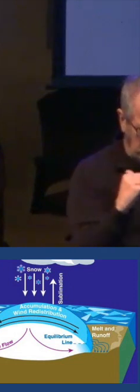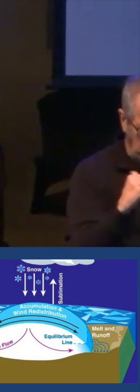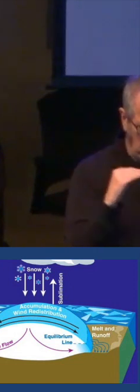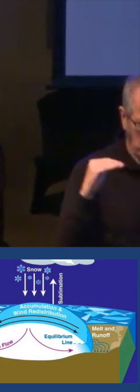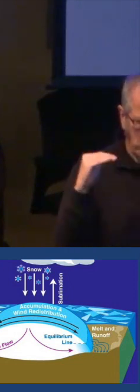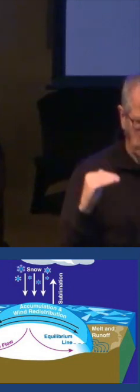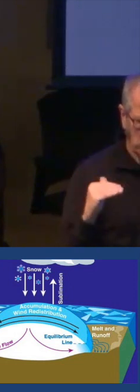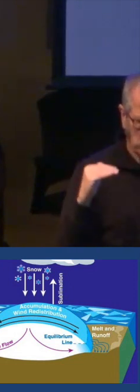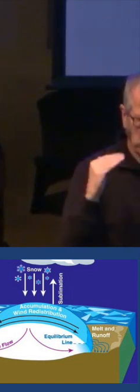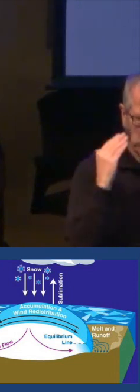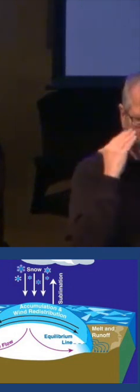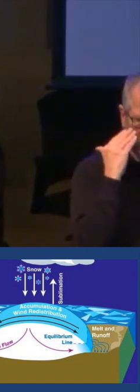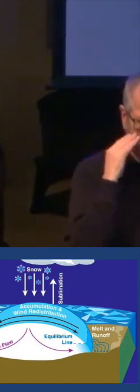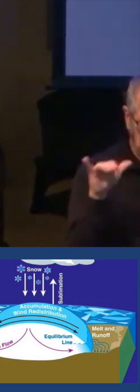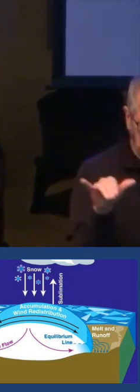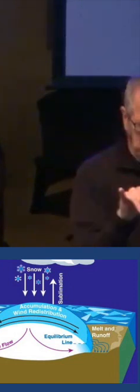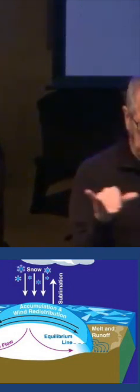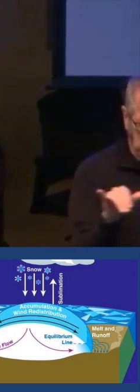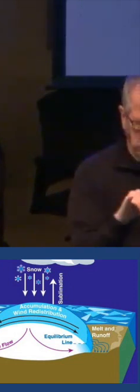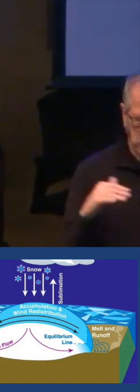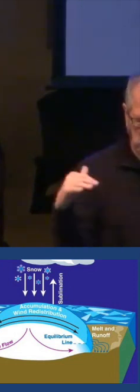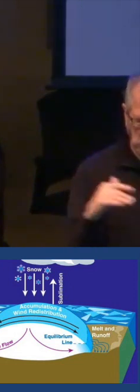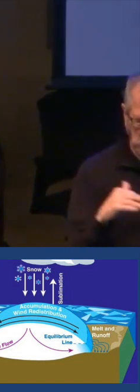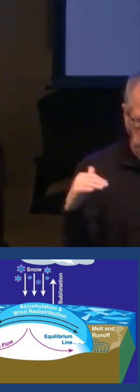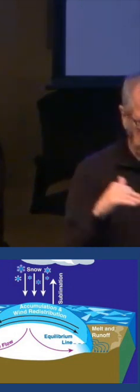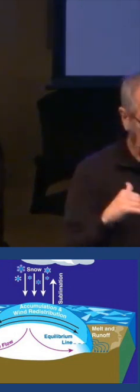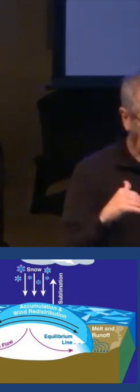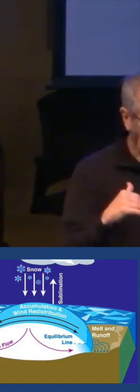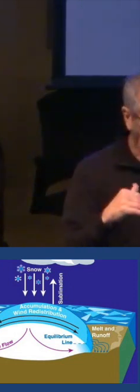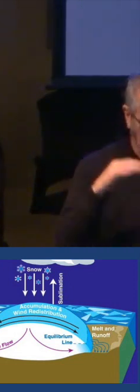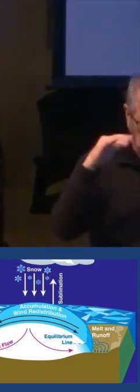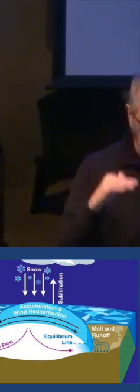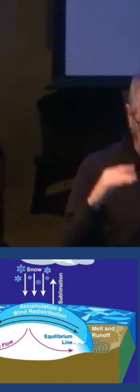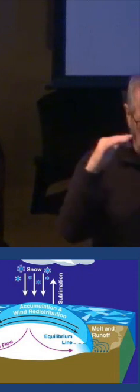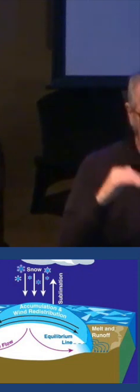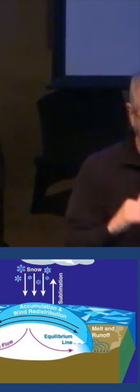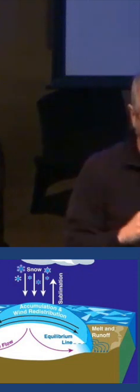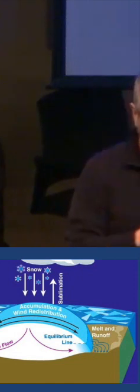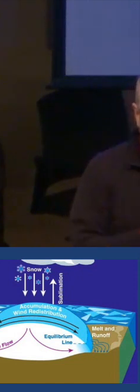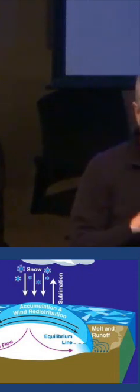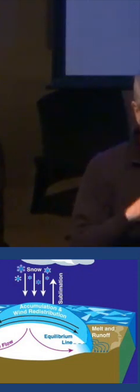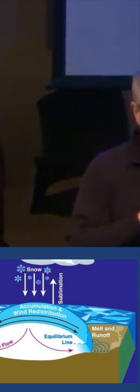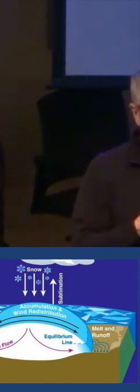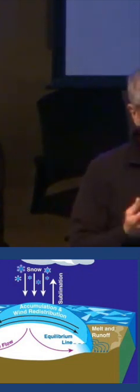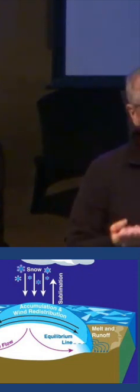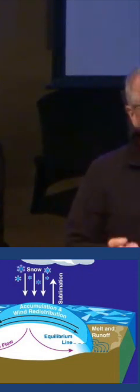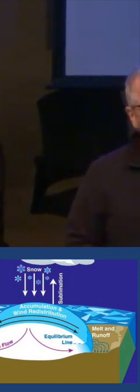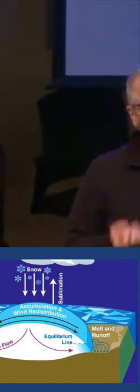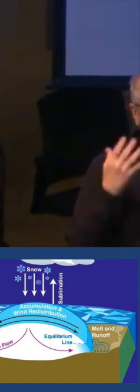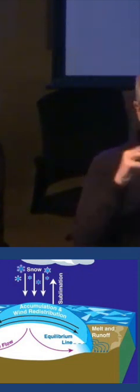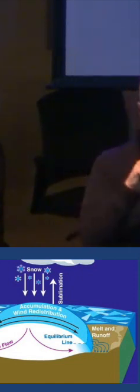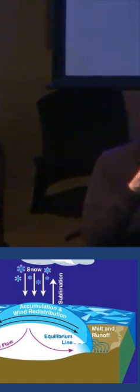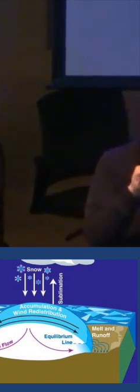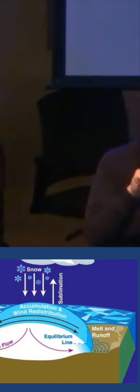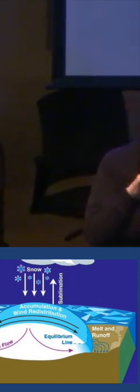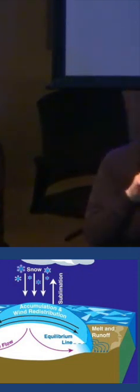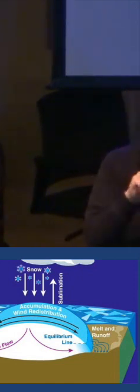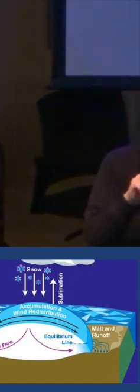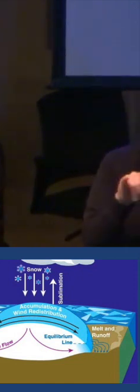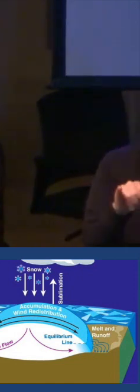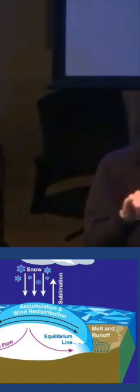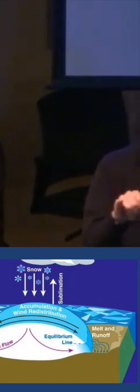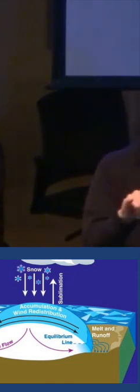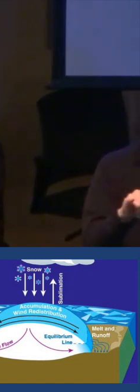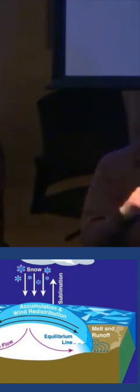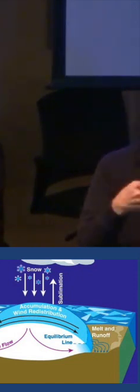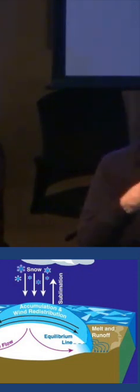mass. As things change, if the surface melt increases or if the iceberg discharge